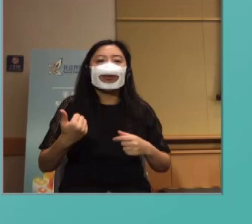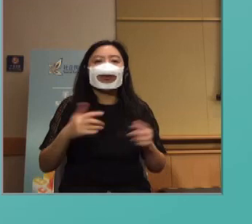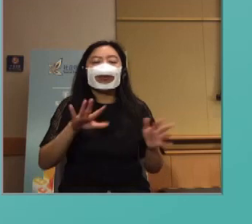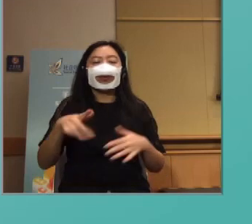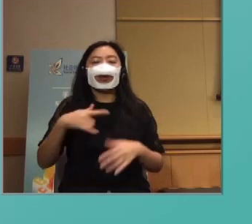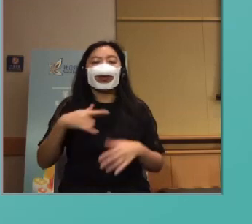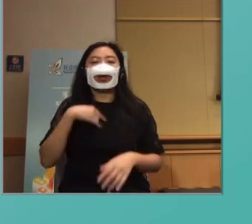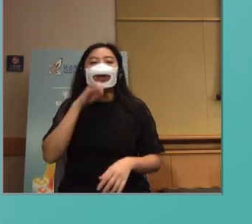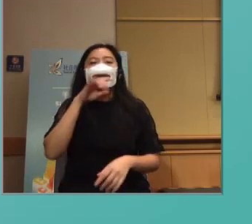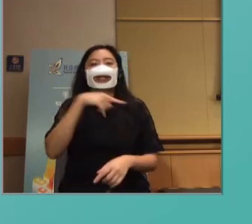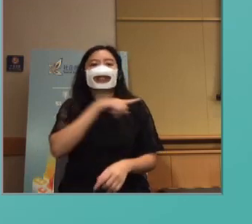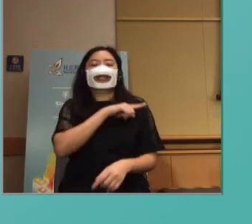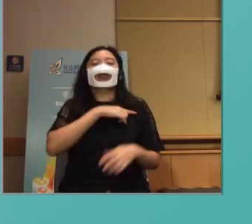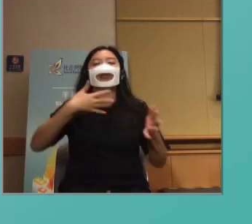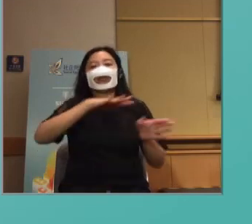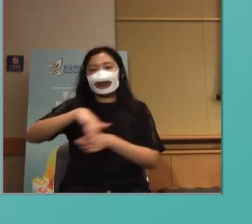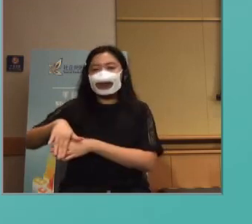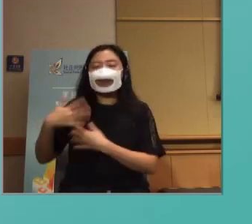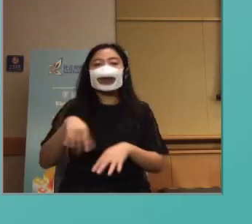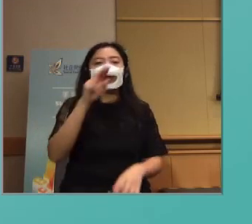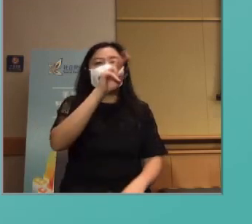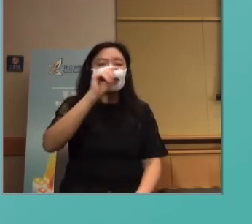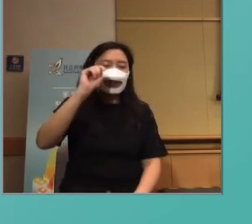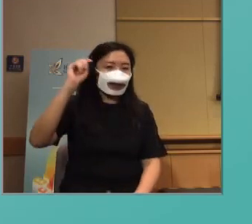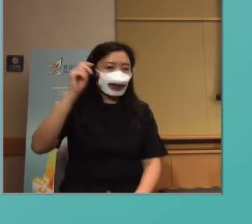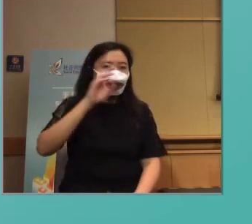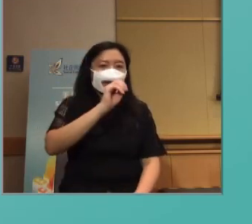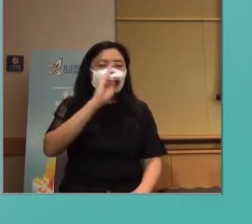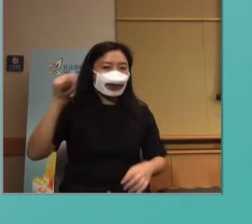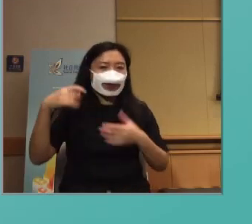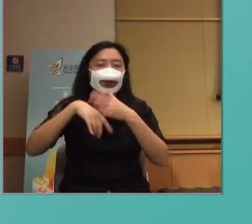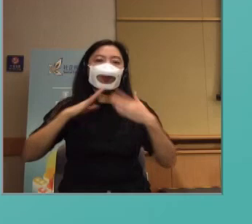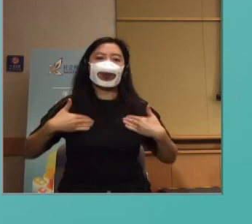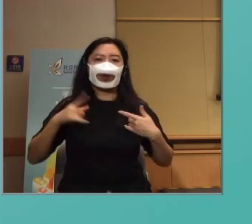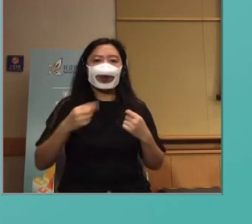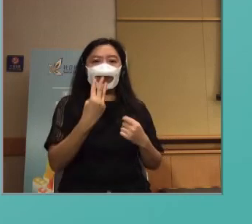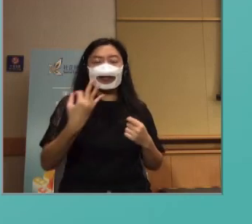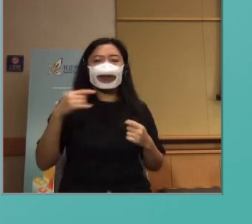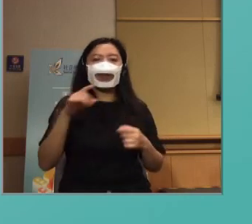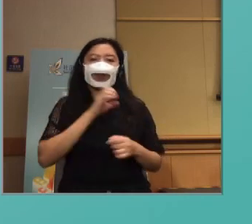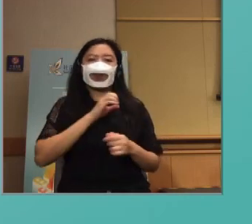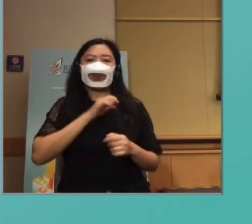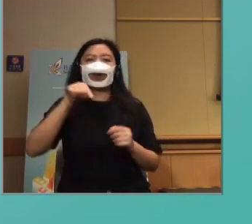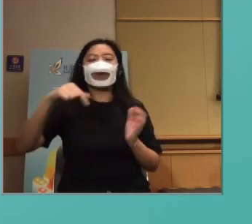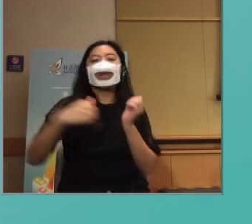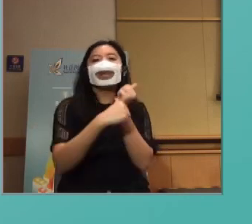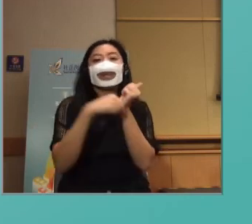GameFi assets and Web3 memberships. That is the key use case for all